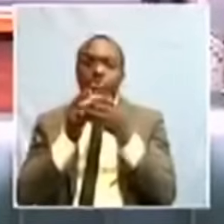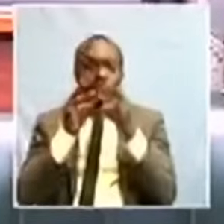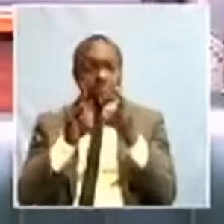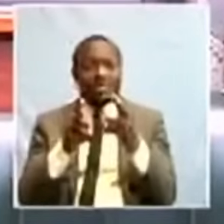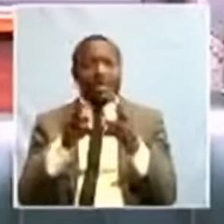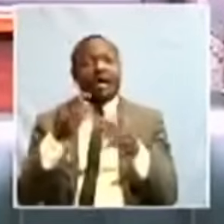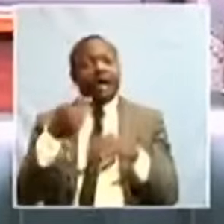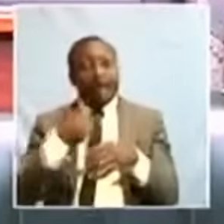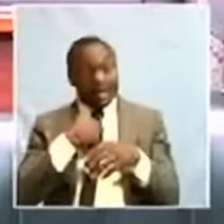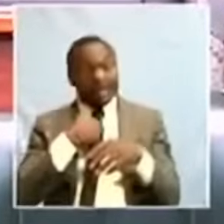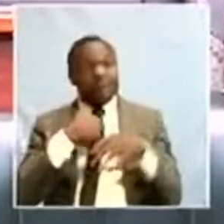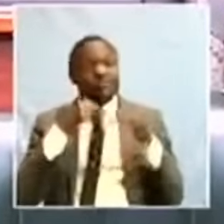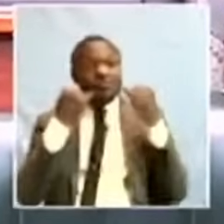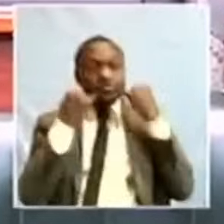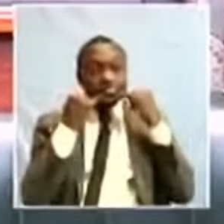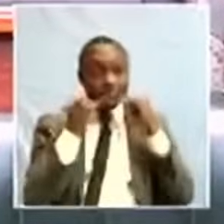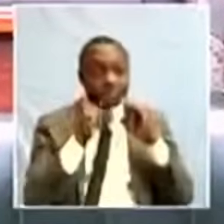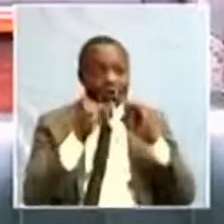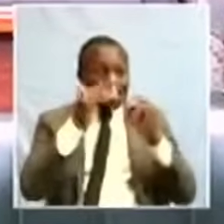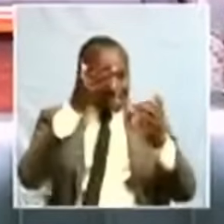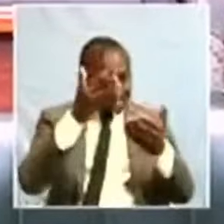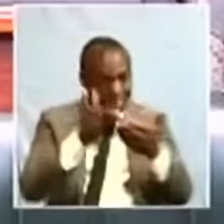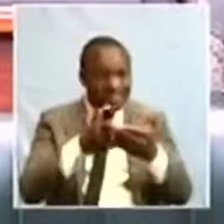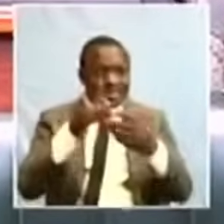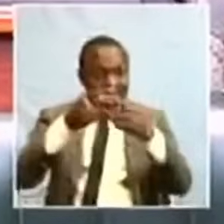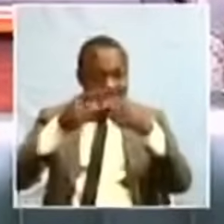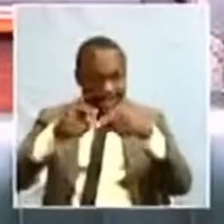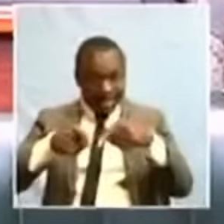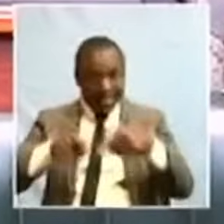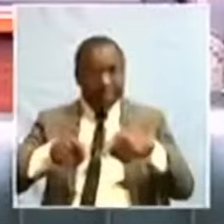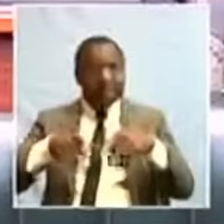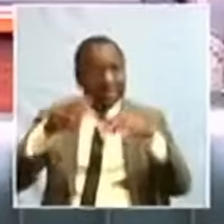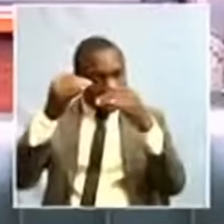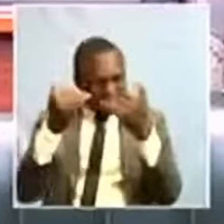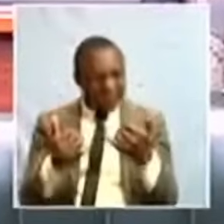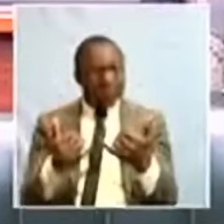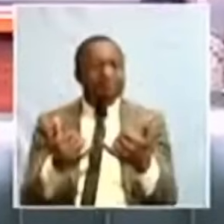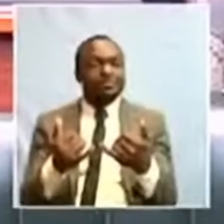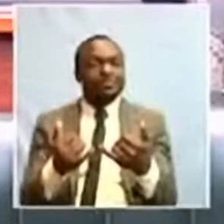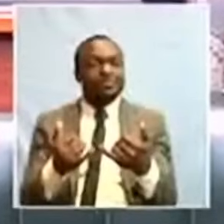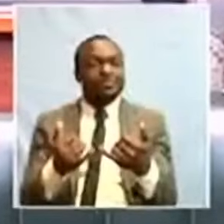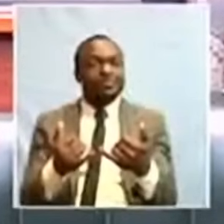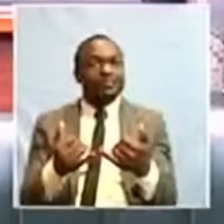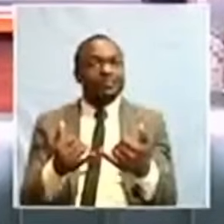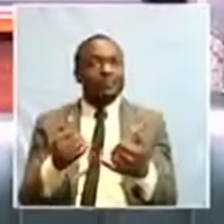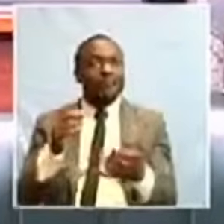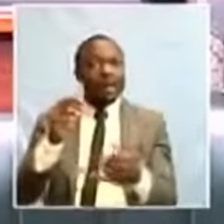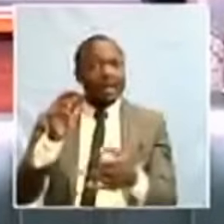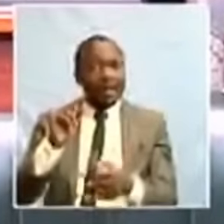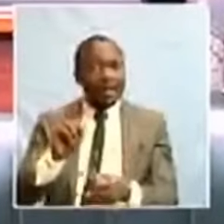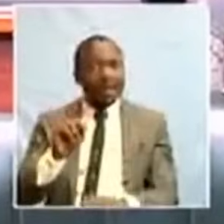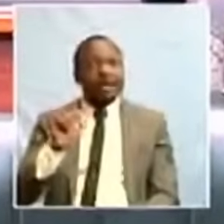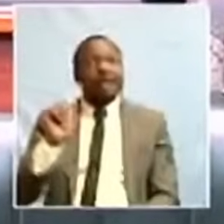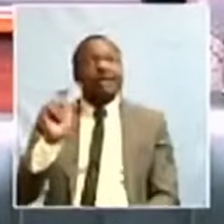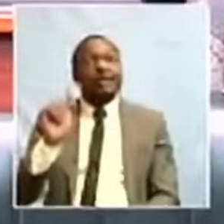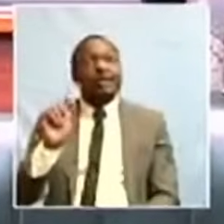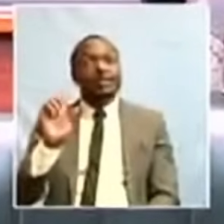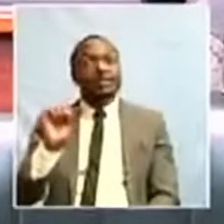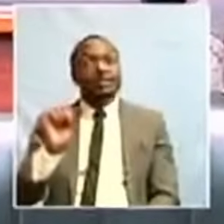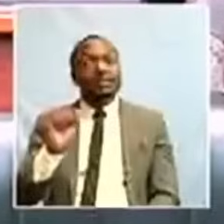am told that this is being done right now. NatSave and other